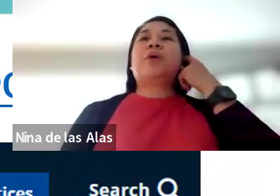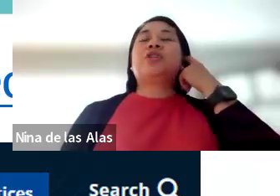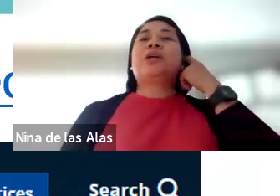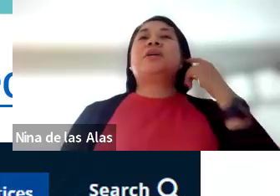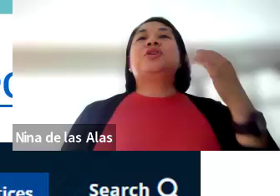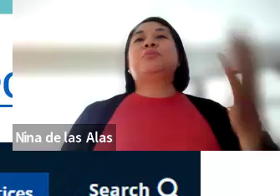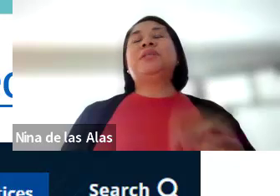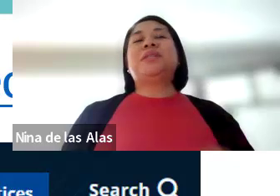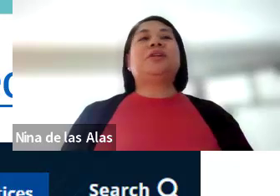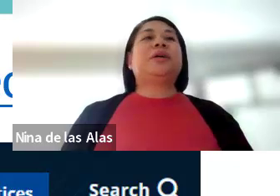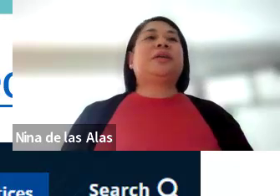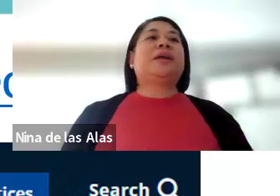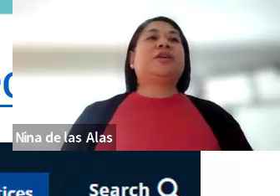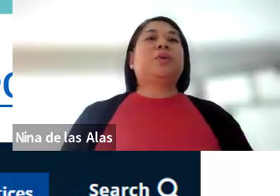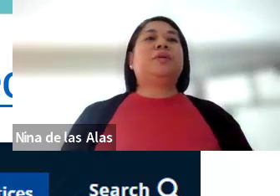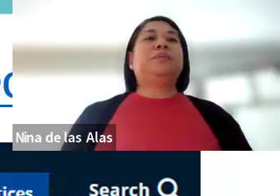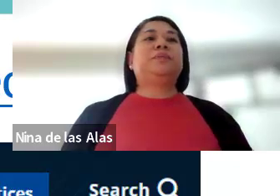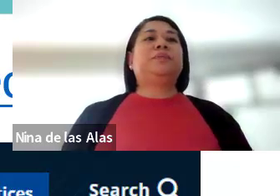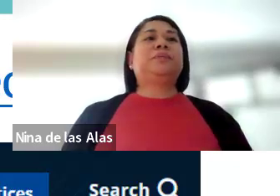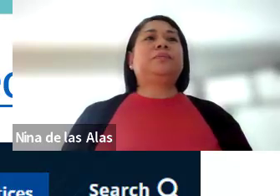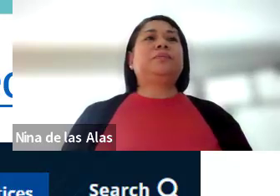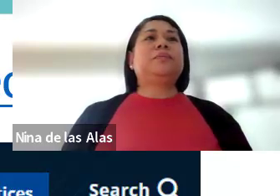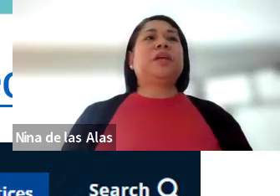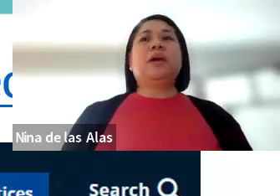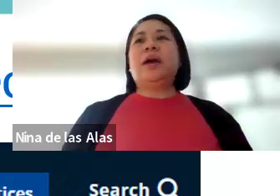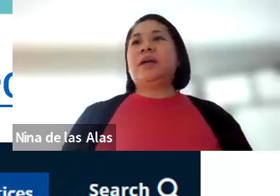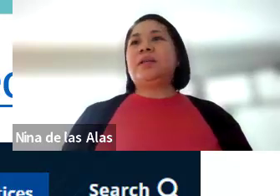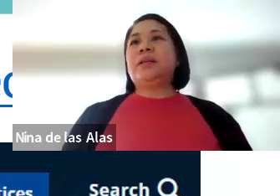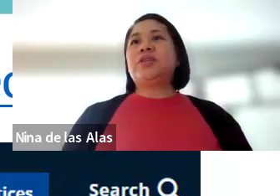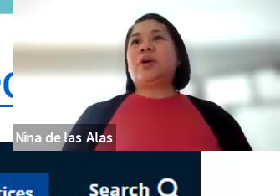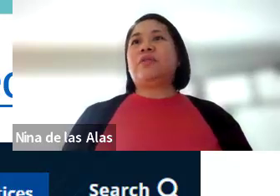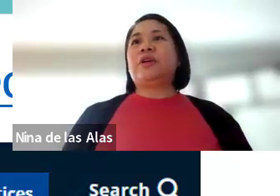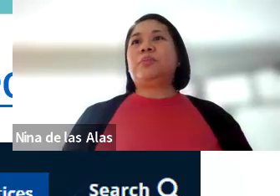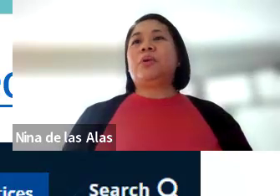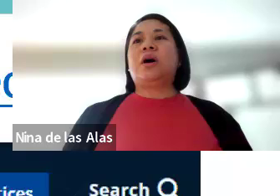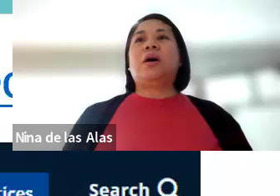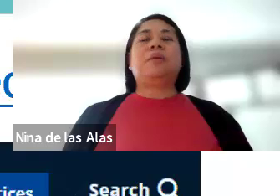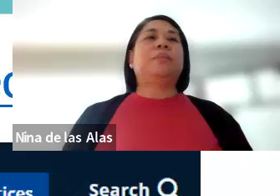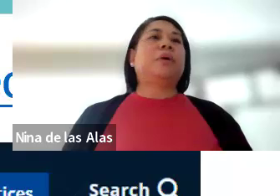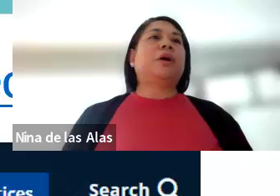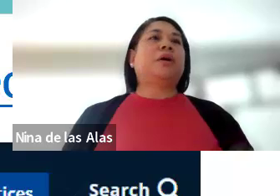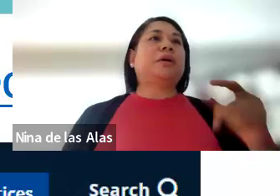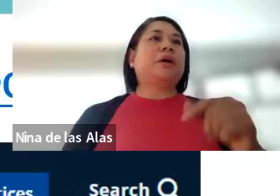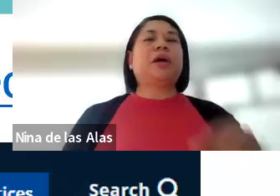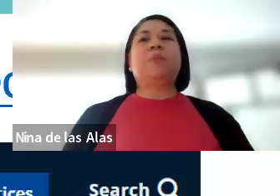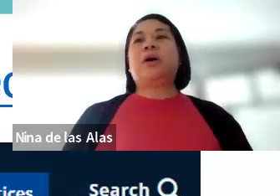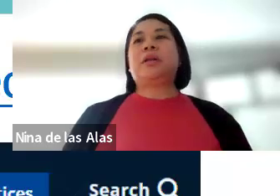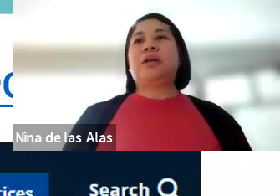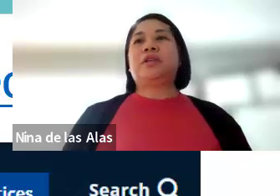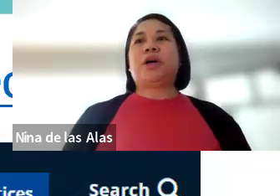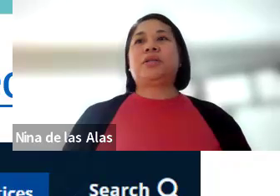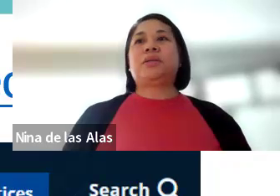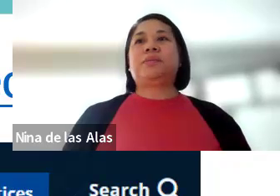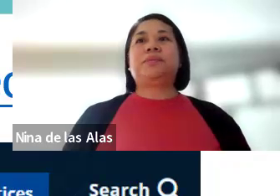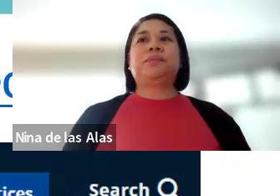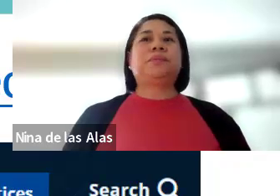programs and projects. So please take a look at that as well. And the links are available coming up